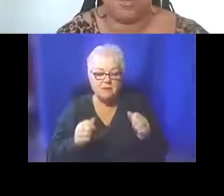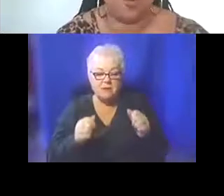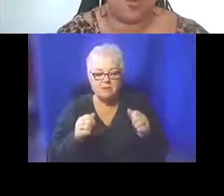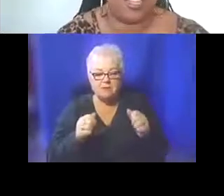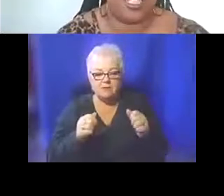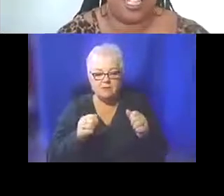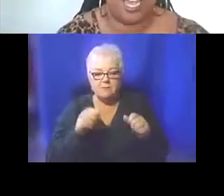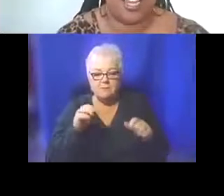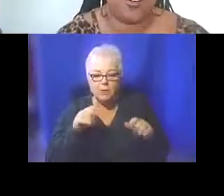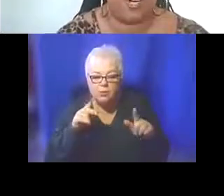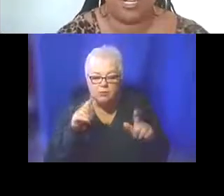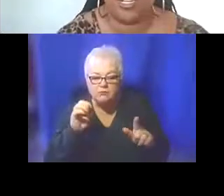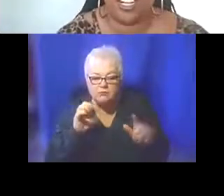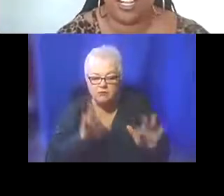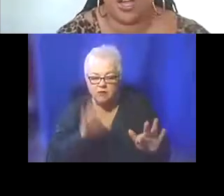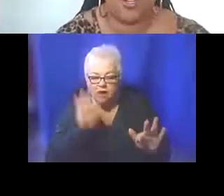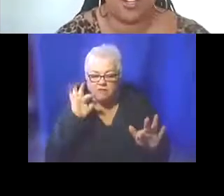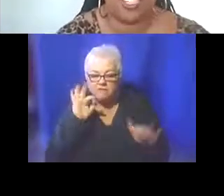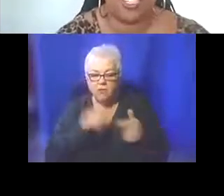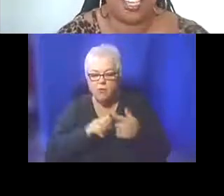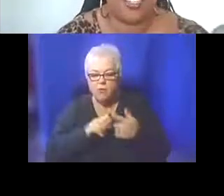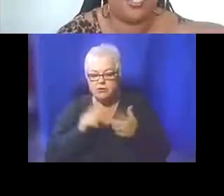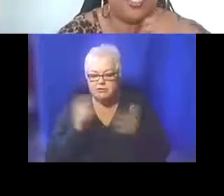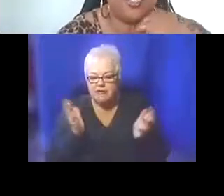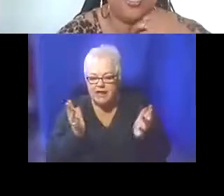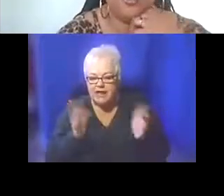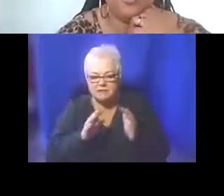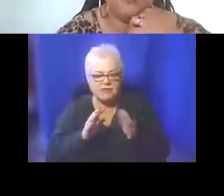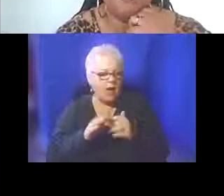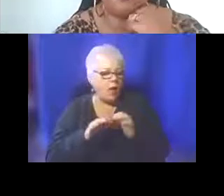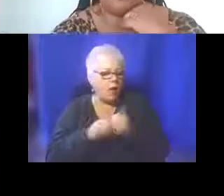off of mute or put it in the chat or however you want to say it.